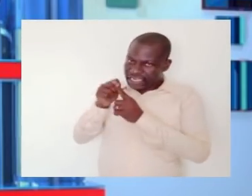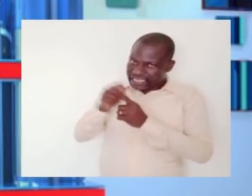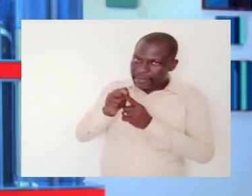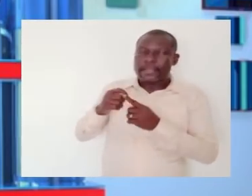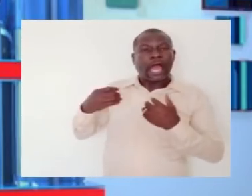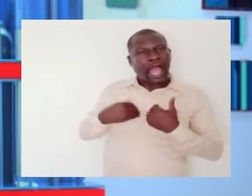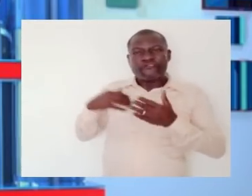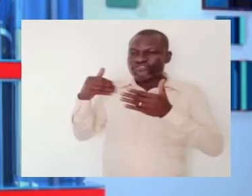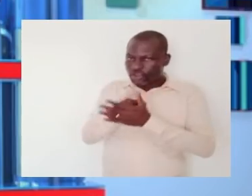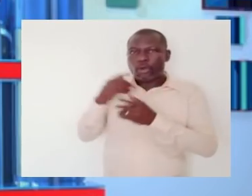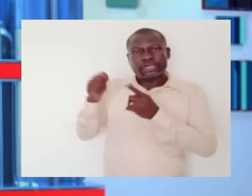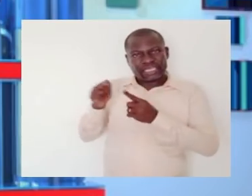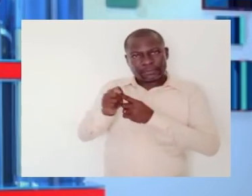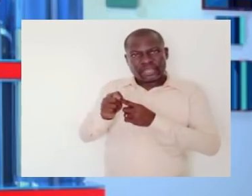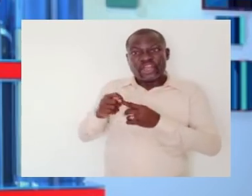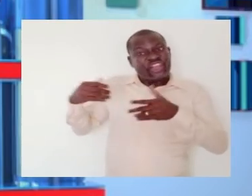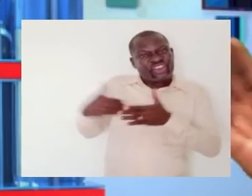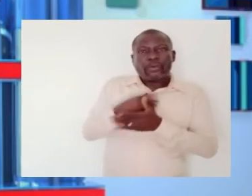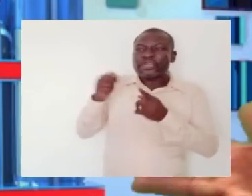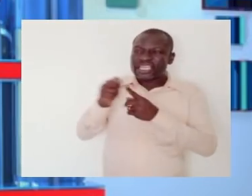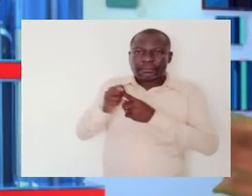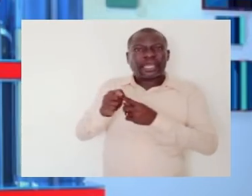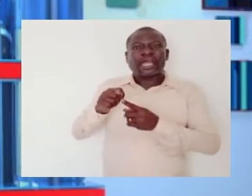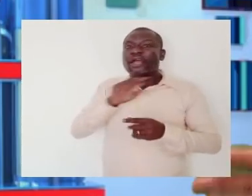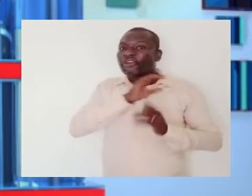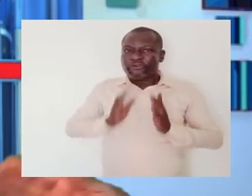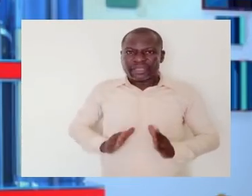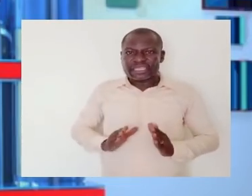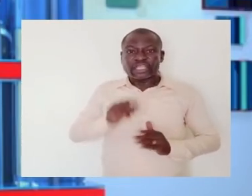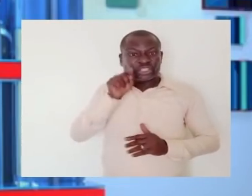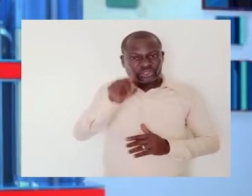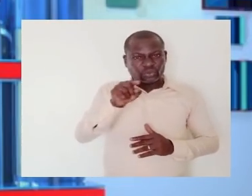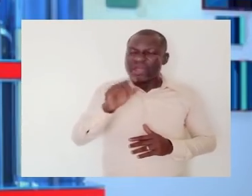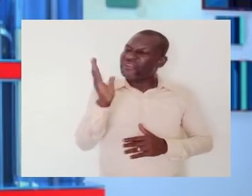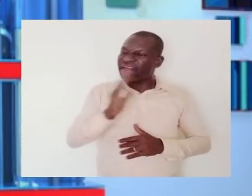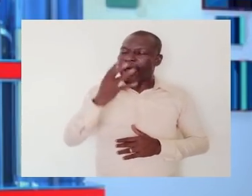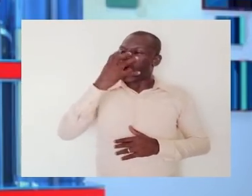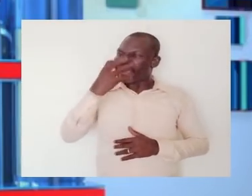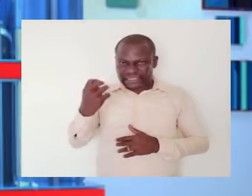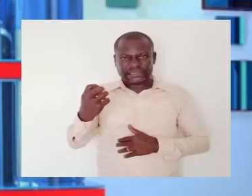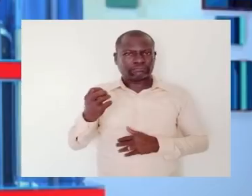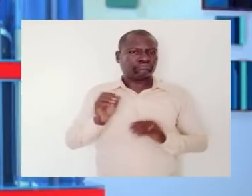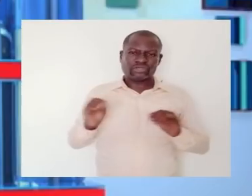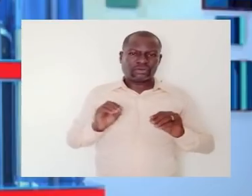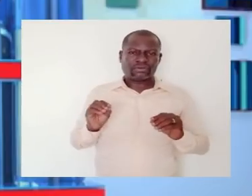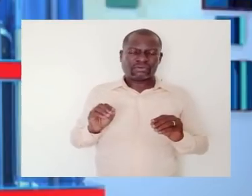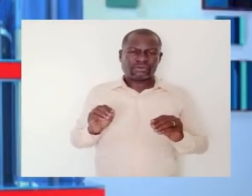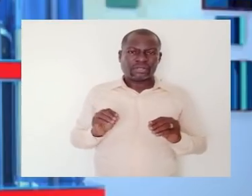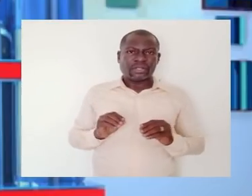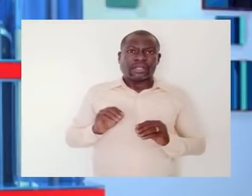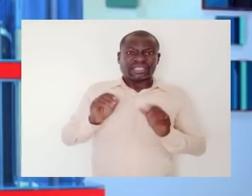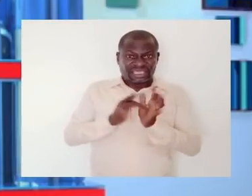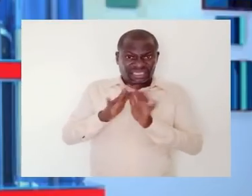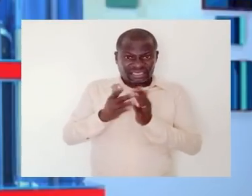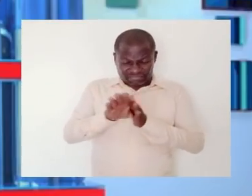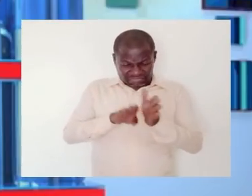yawa New Testament. New Testament imu, Kristo ni anomi nipa. Fatu utrim. Bible say, we are